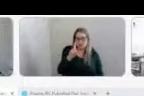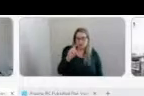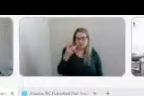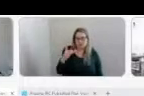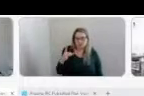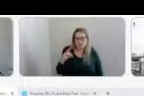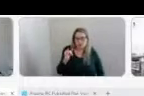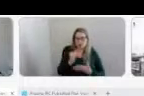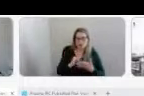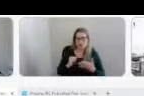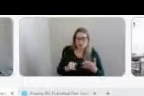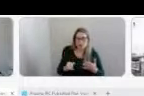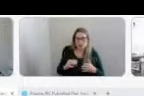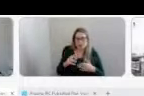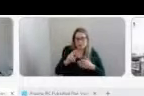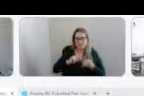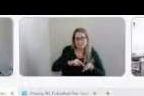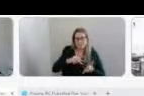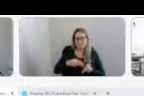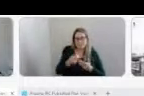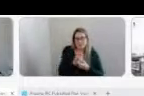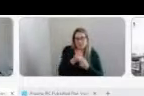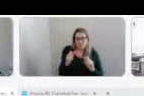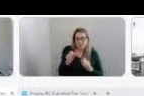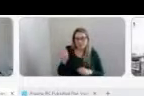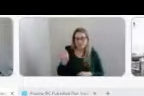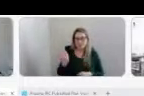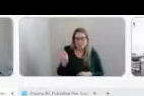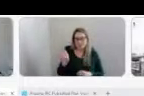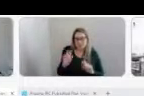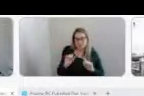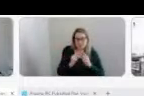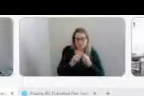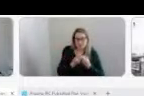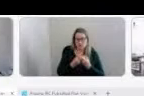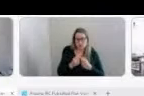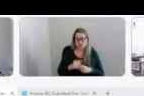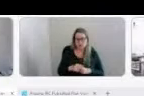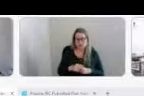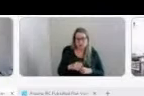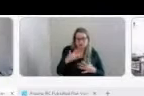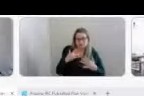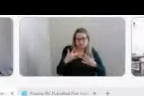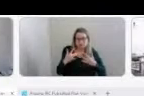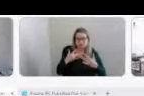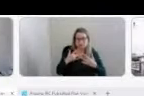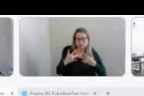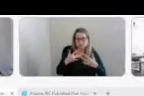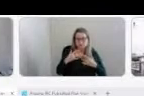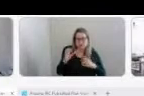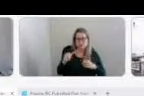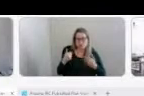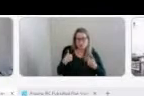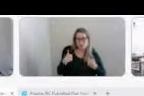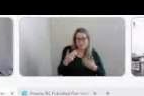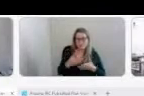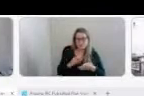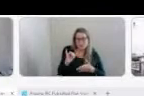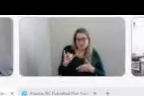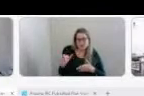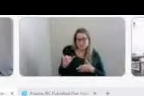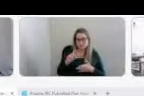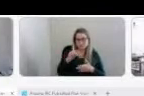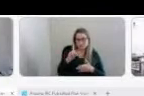in a way that is meant to be a safe republican district it is worrisome to me that we could end up having a repeat of the same